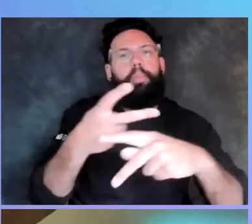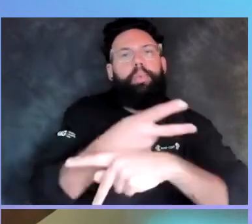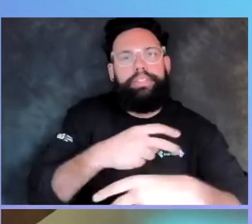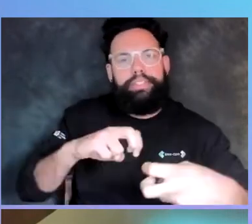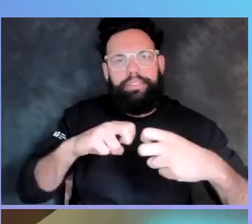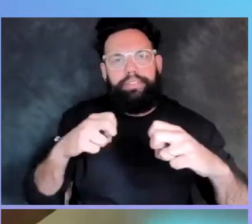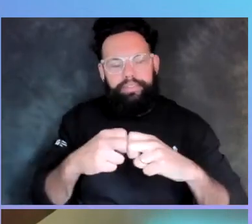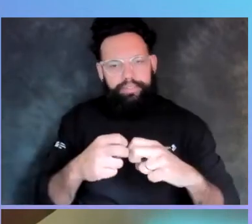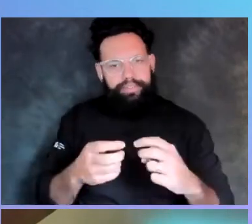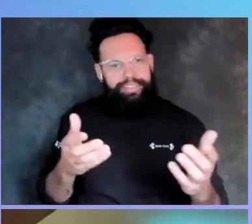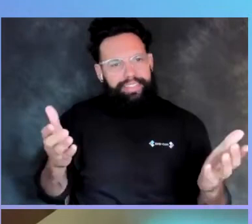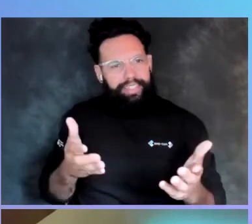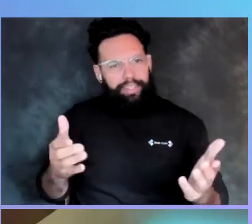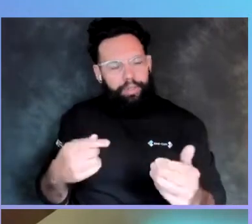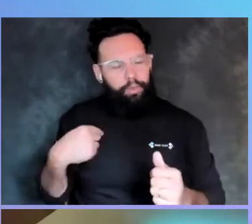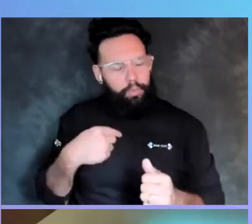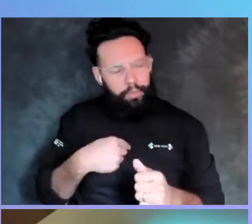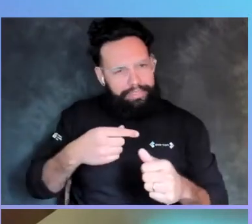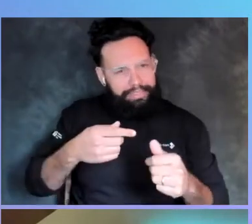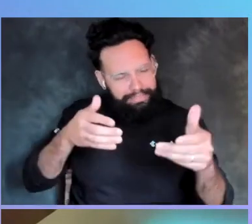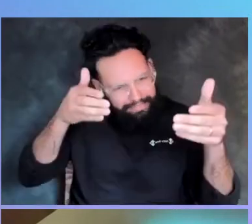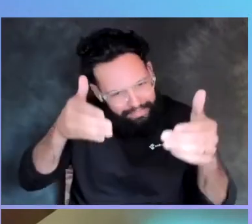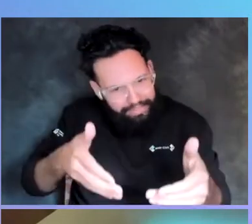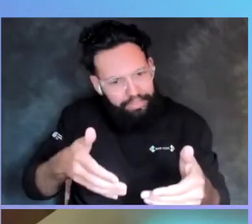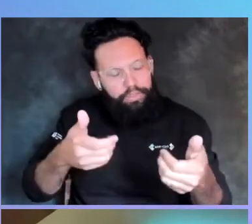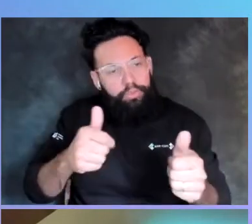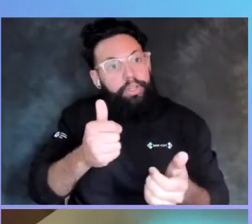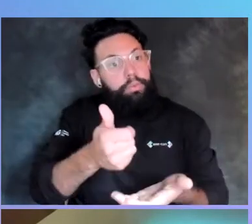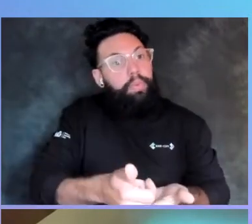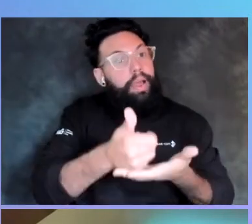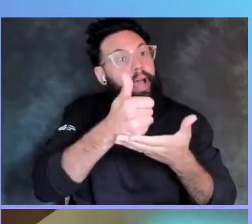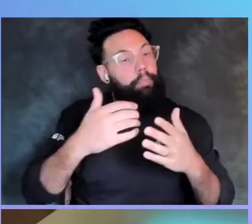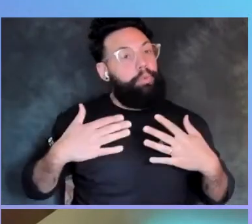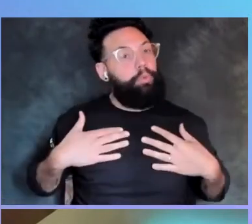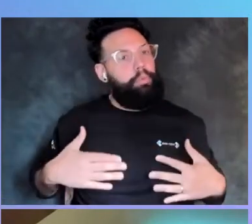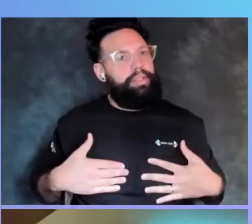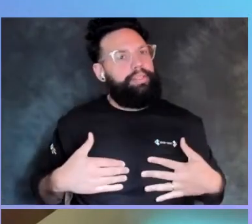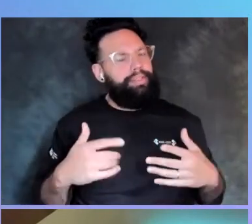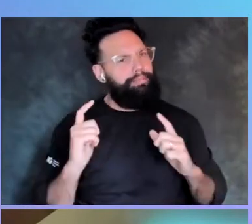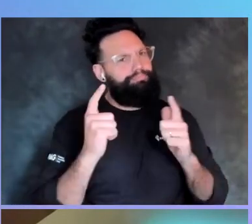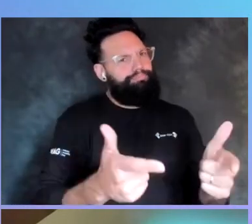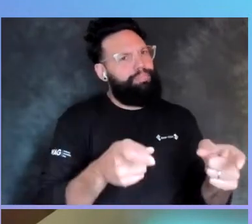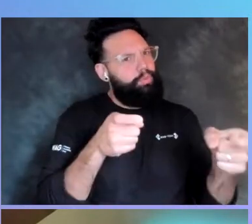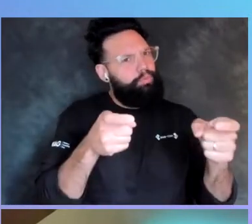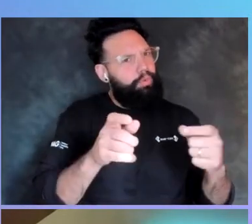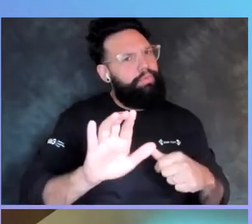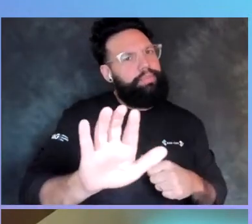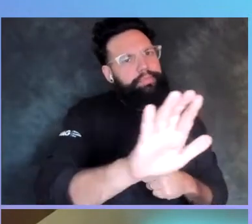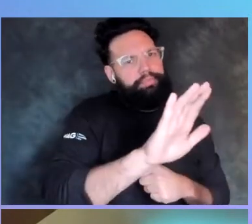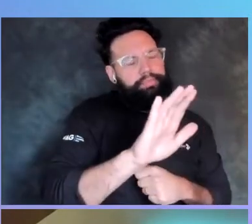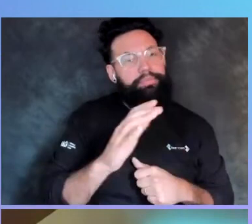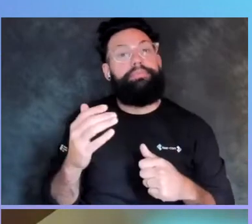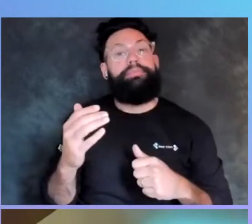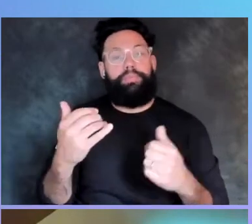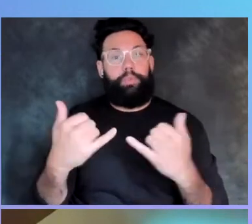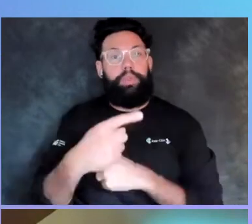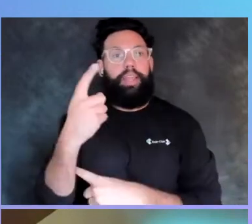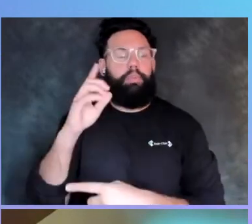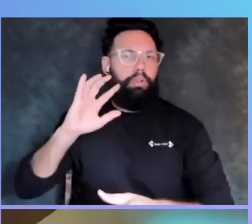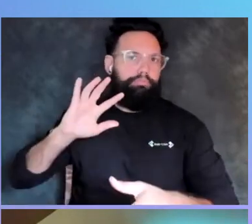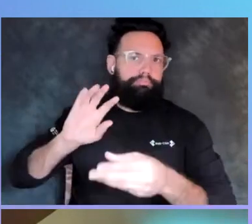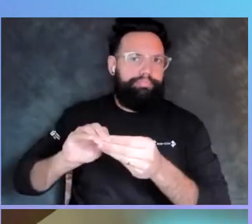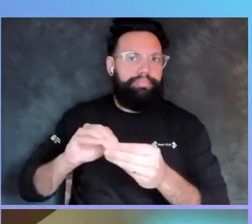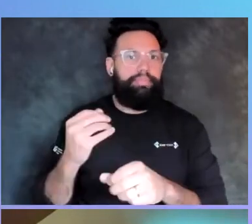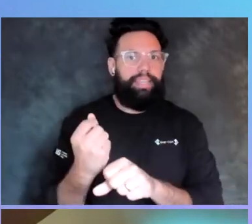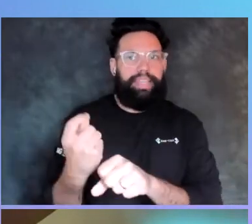AI systems that help humans while leaving them in control. Today, we will recap our systems from last year, and then we will